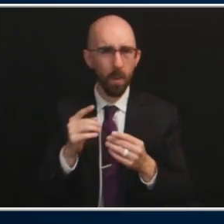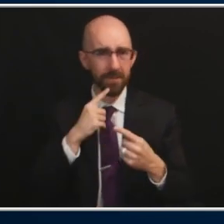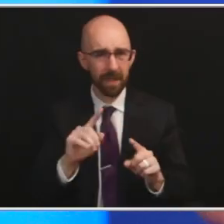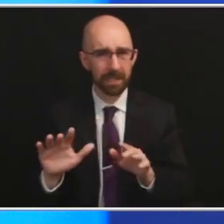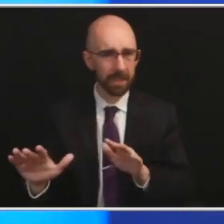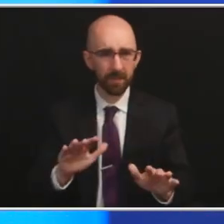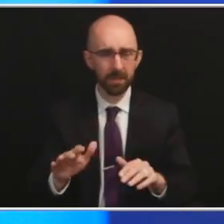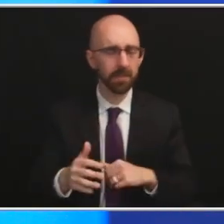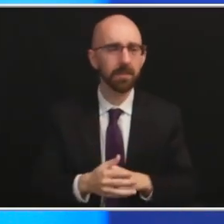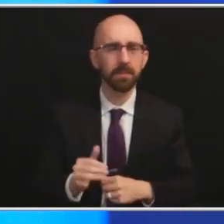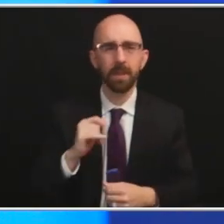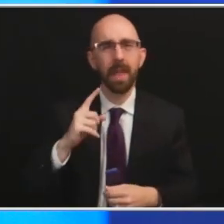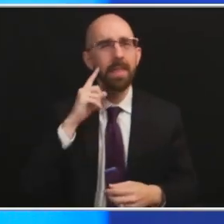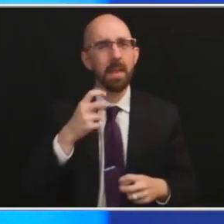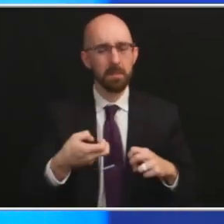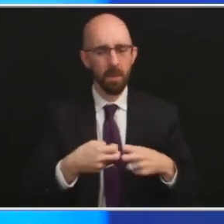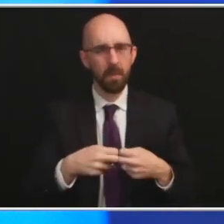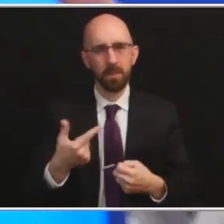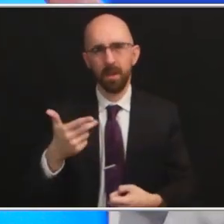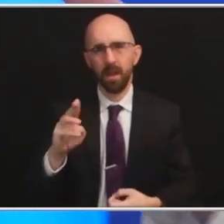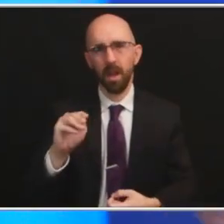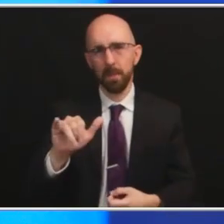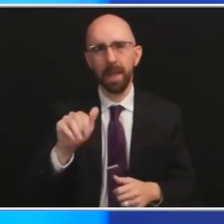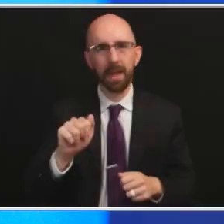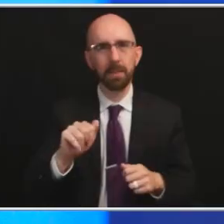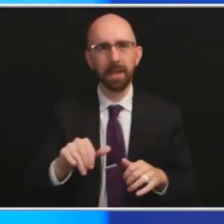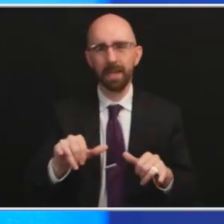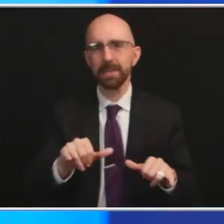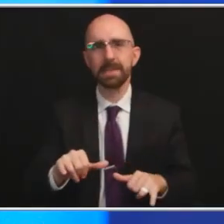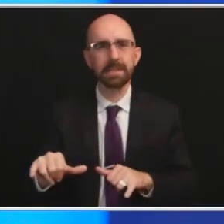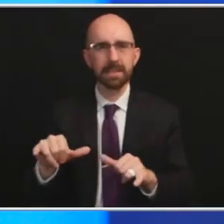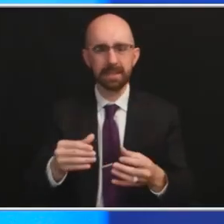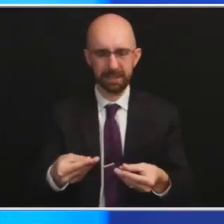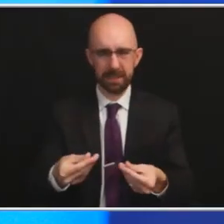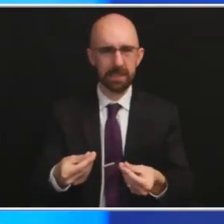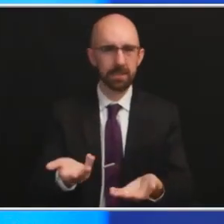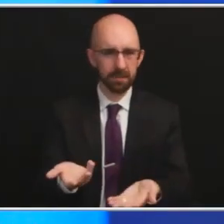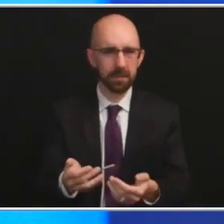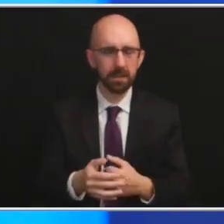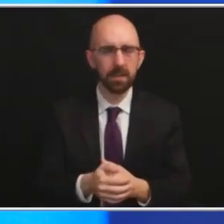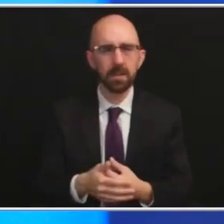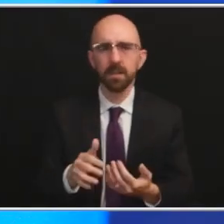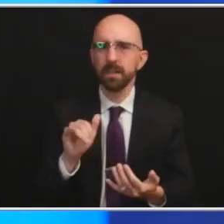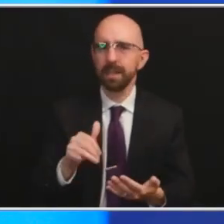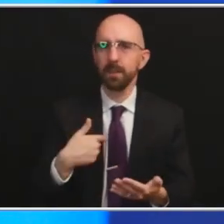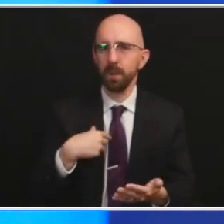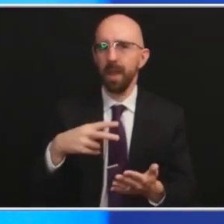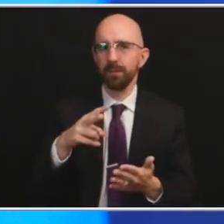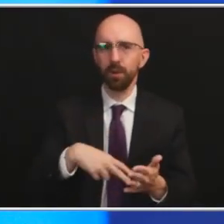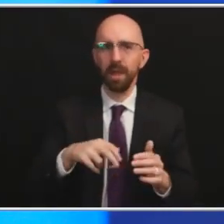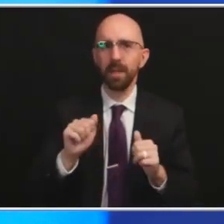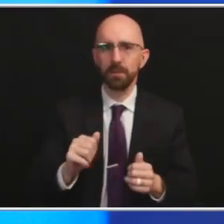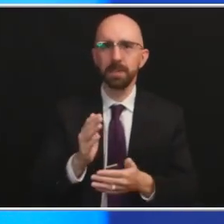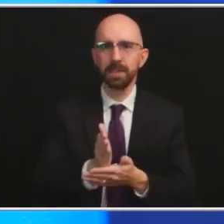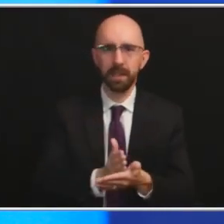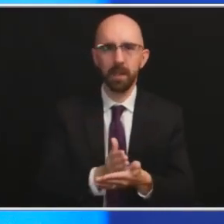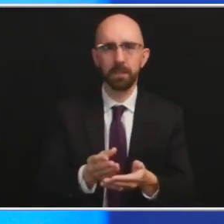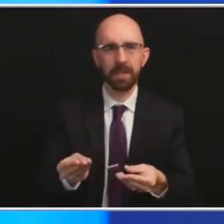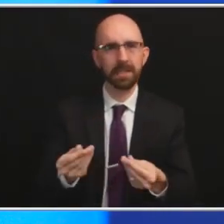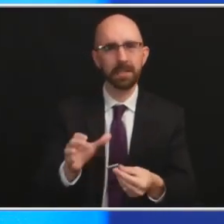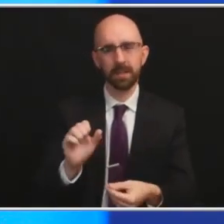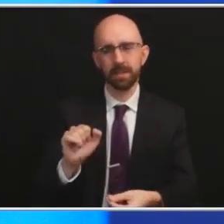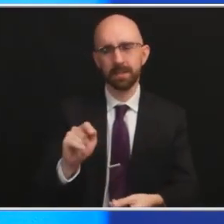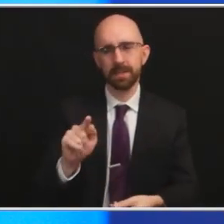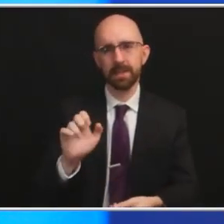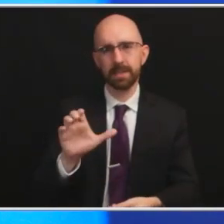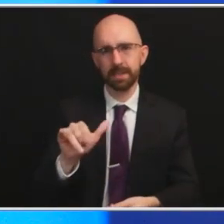think the problem with gummies can be consistency. I don't know what you think about that, but that's what I've read, is that there can be some consistency issues in terms of the